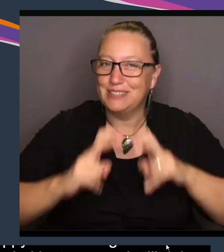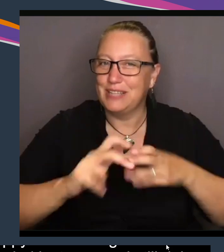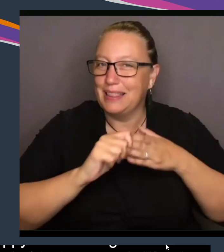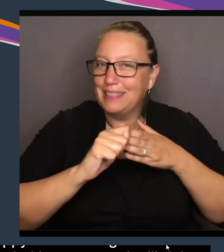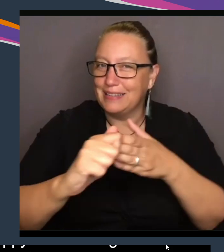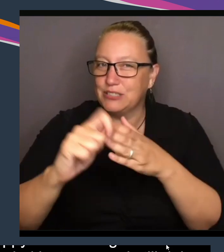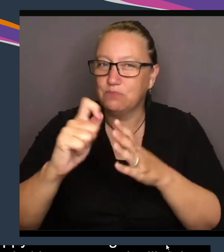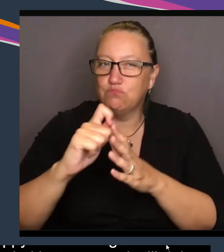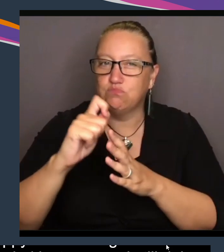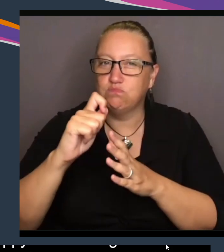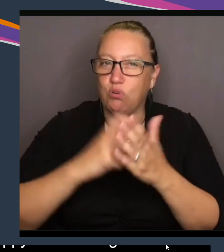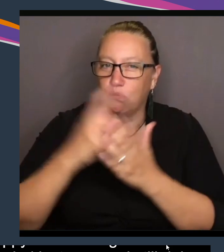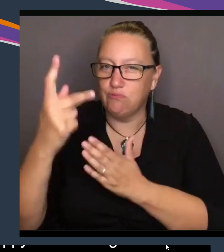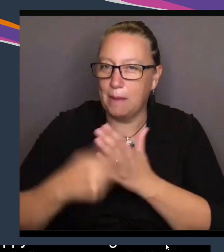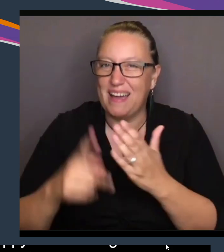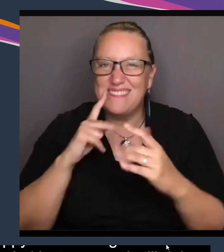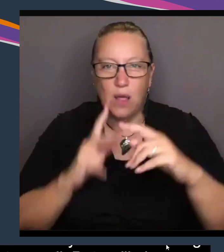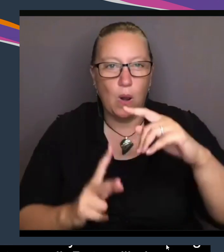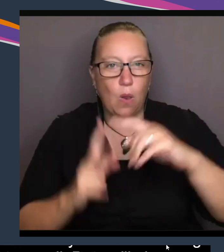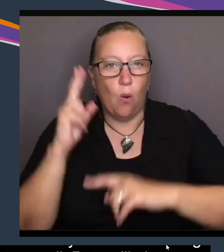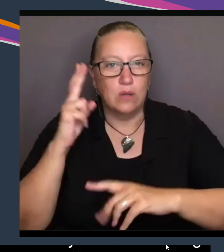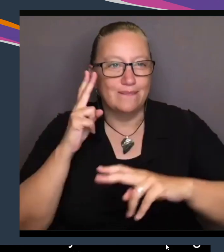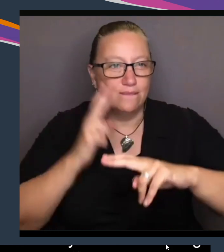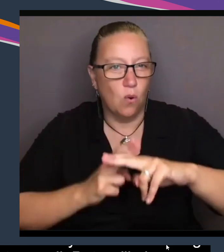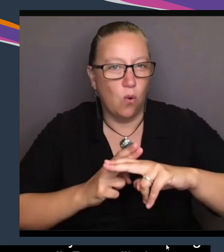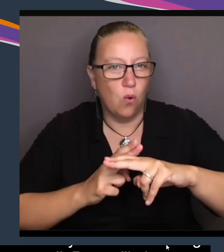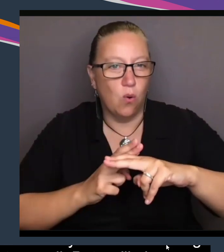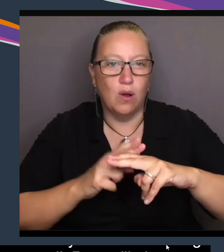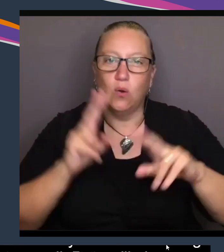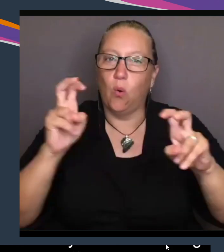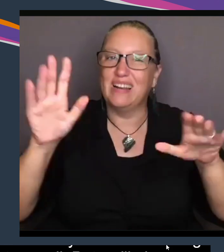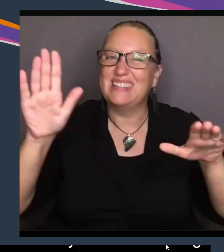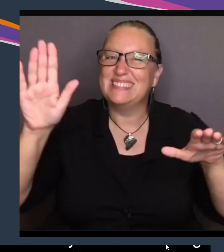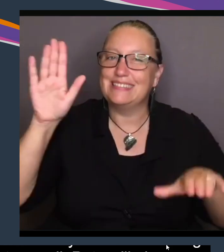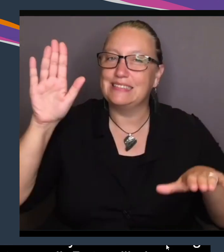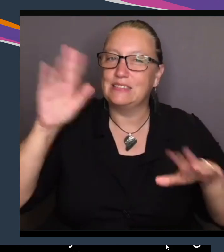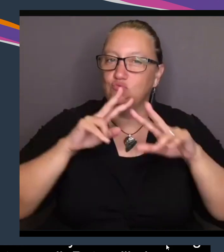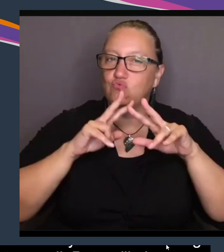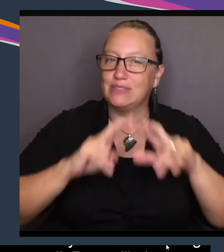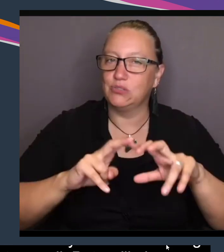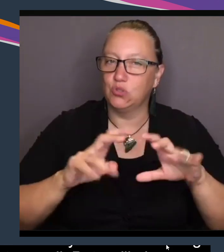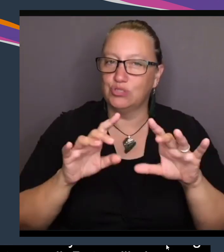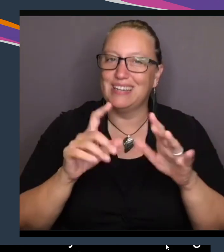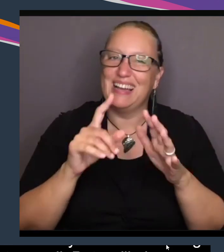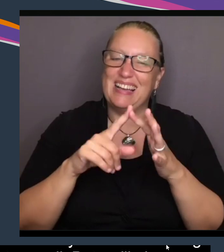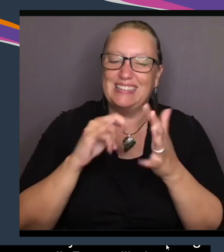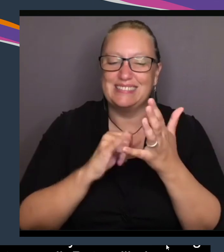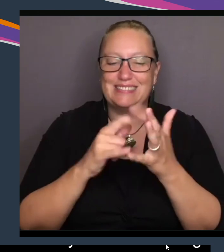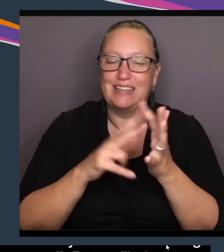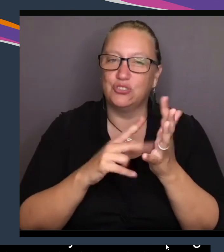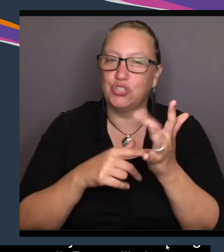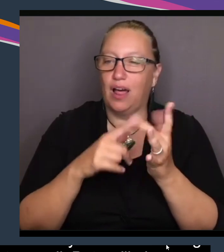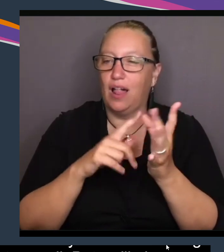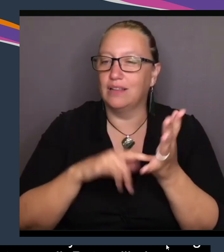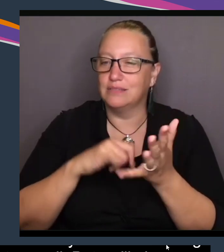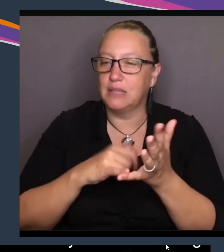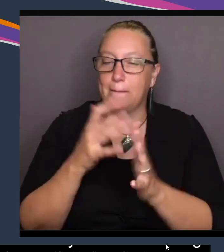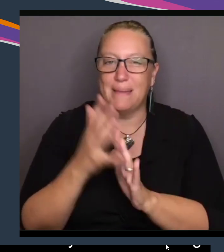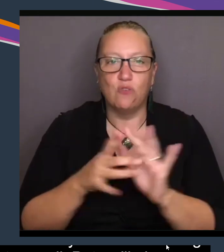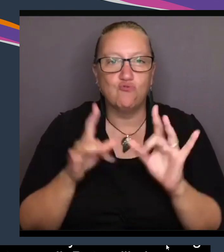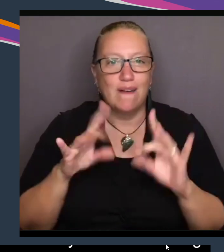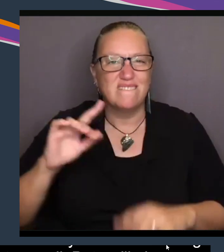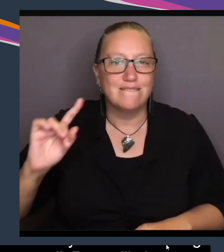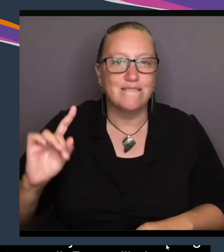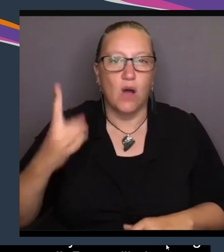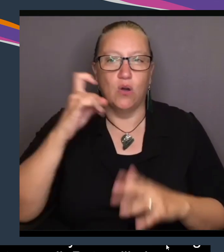and the launch of Citizen Research Essentials, Australia's first co-designed disability